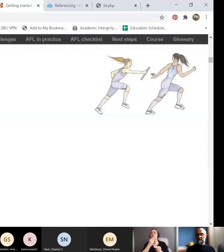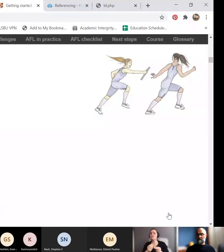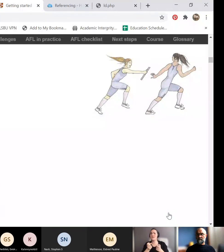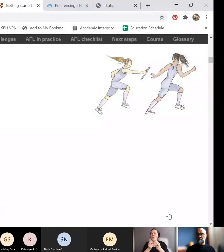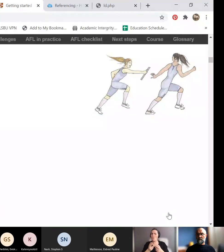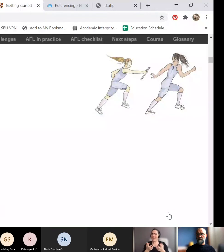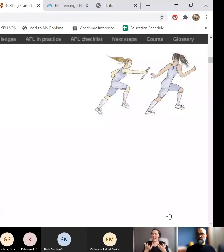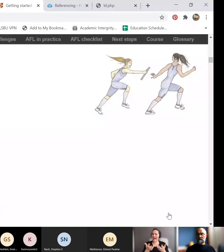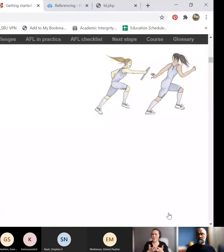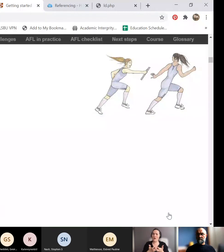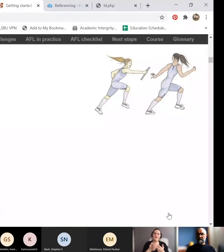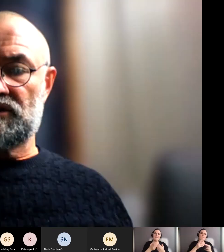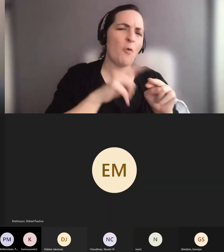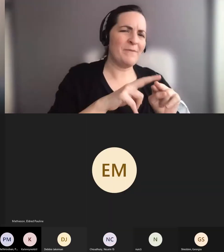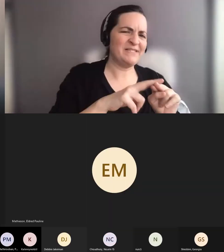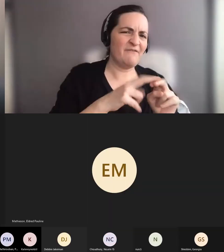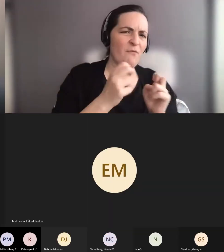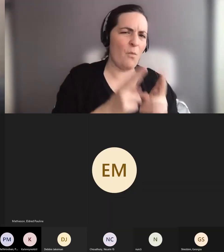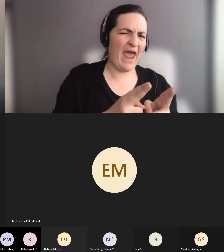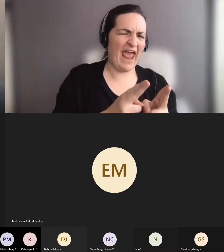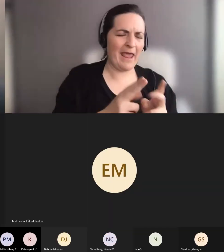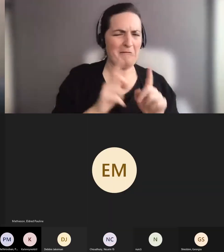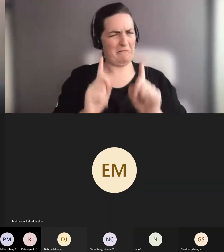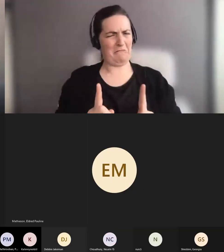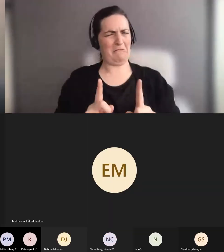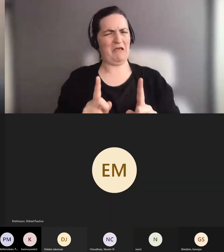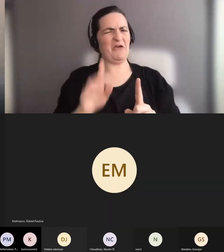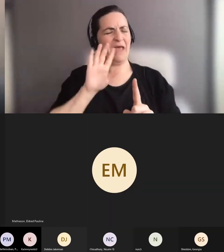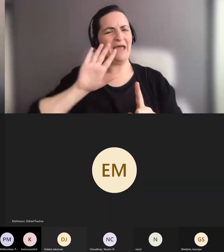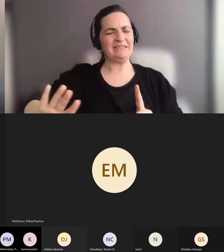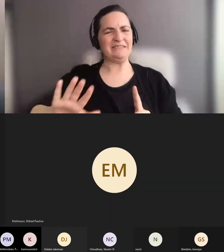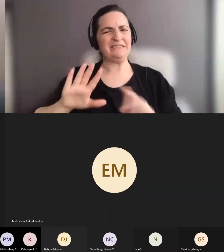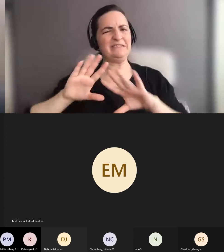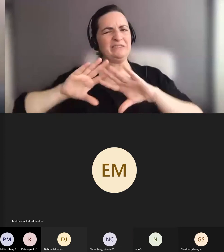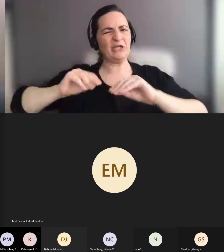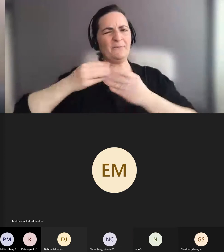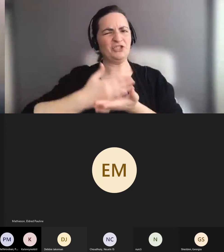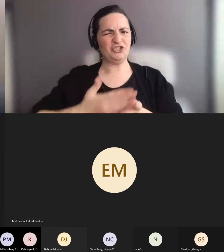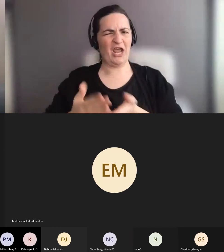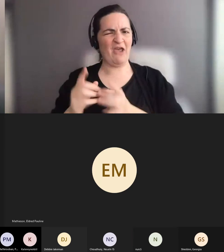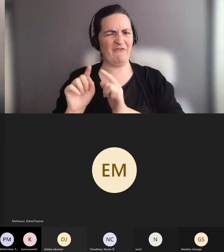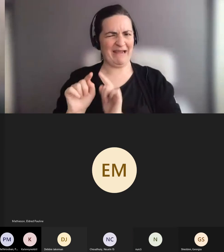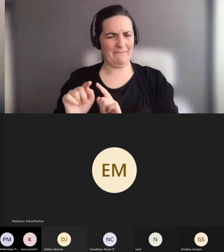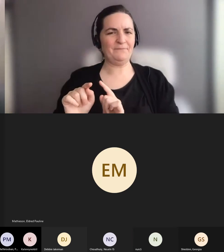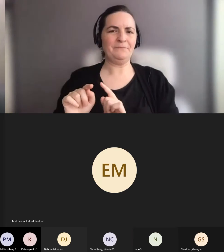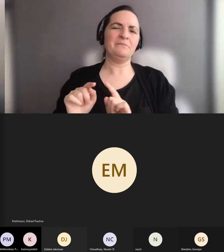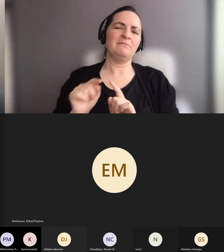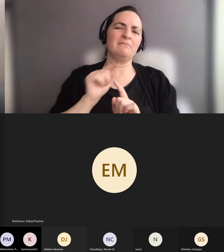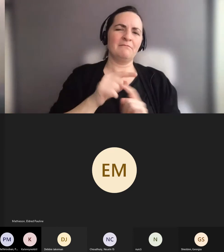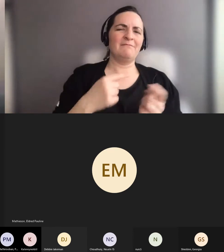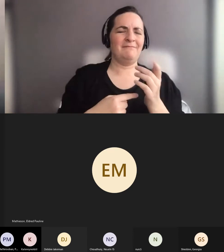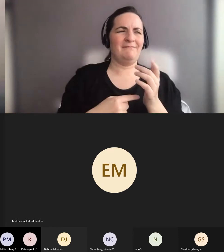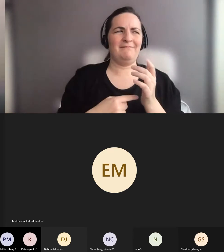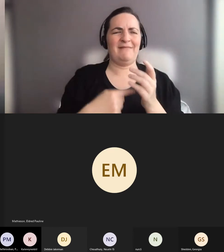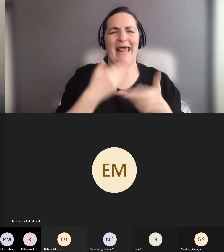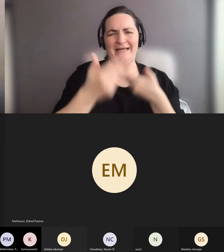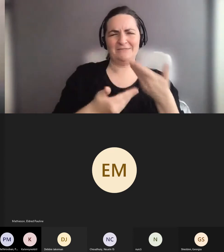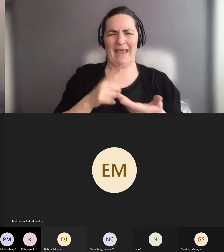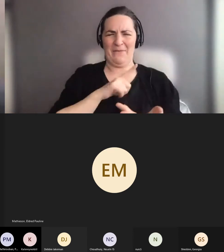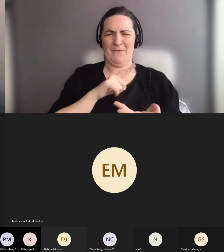stop sharing my screen for a moment and come back and talk about that briefly, because that might sound a bit confusing. So I've told you